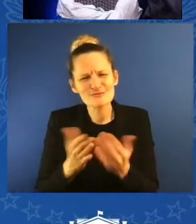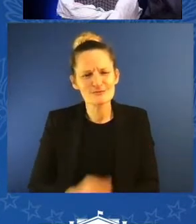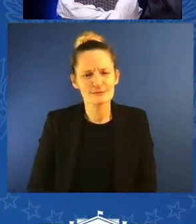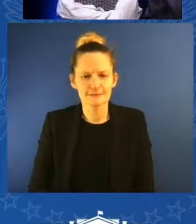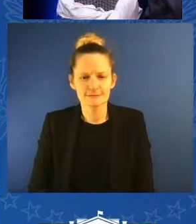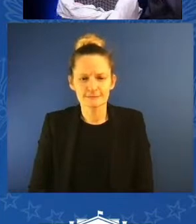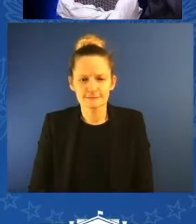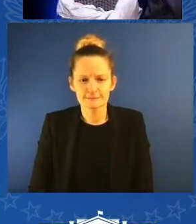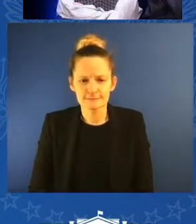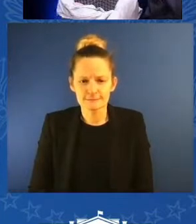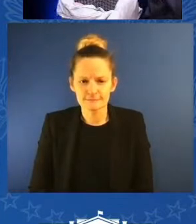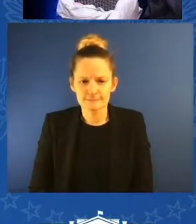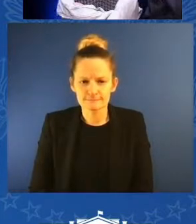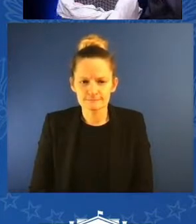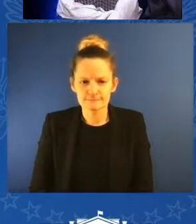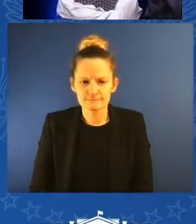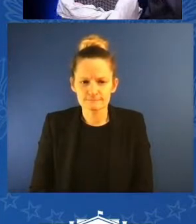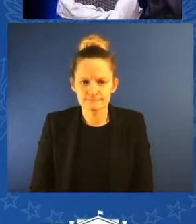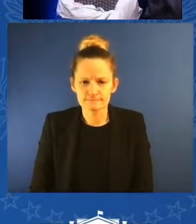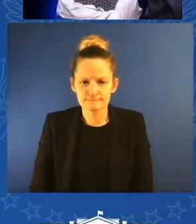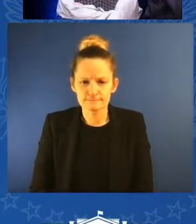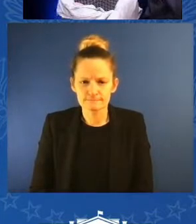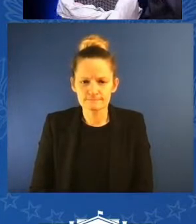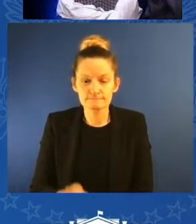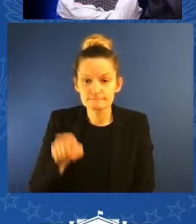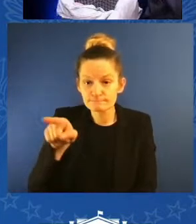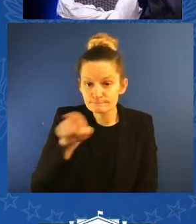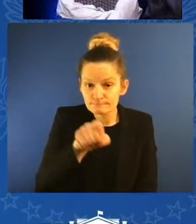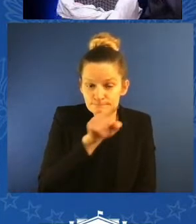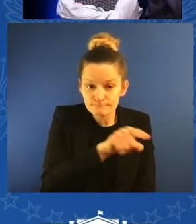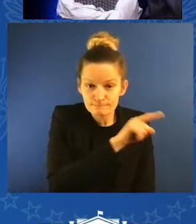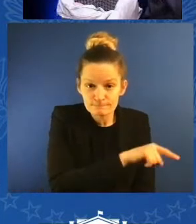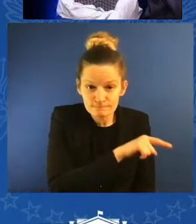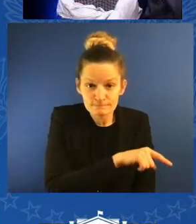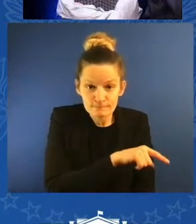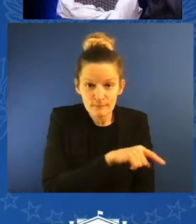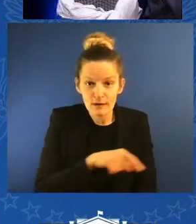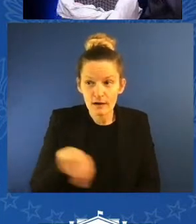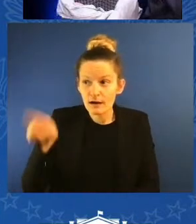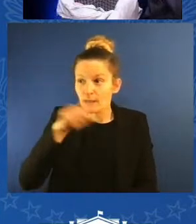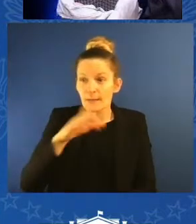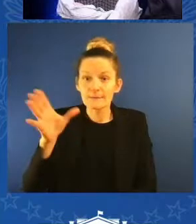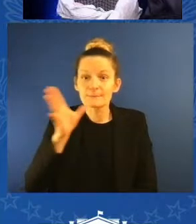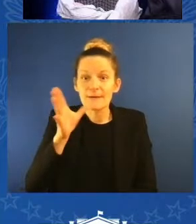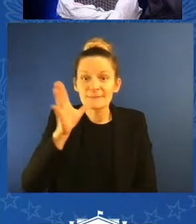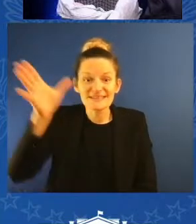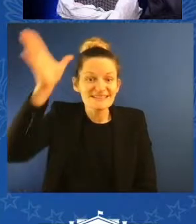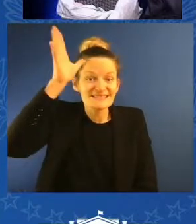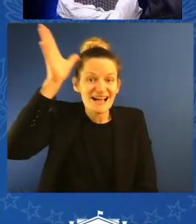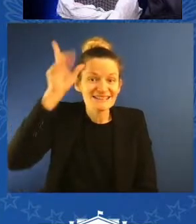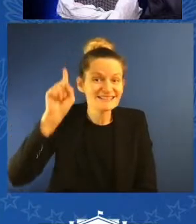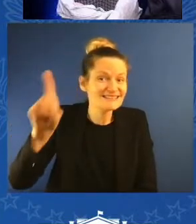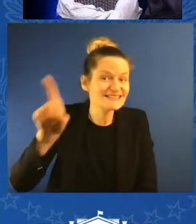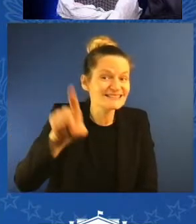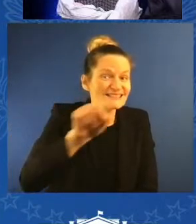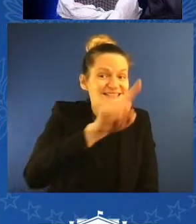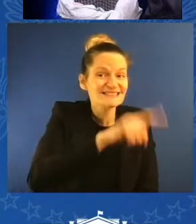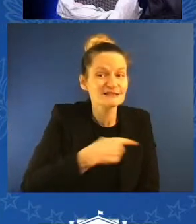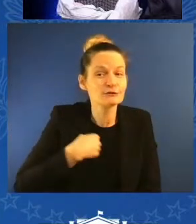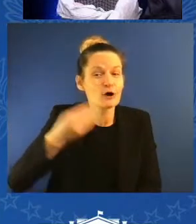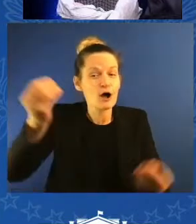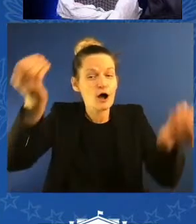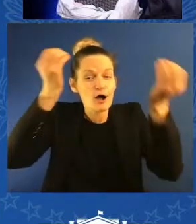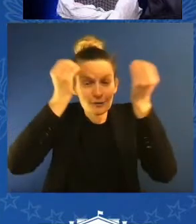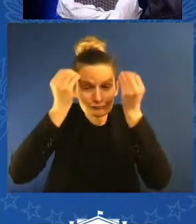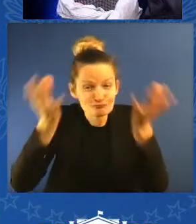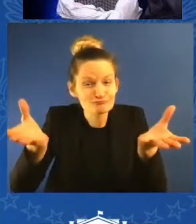mass casualties. JillHandler. This too. It's going to be okay. And you are so cute, little tyke.